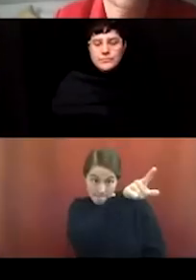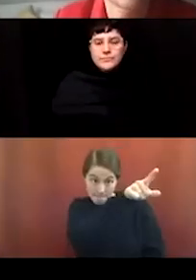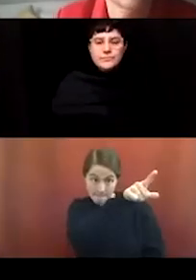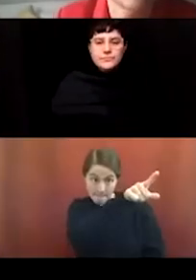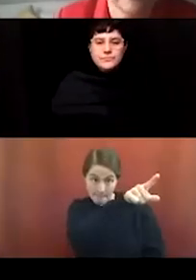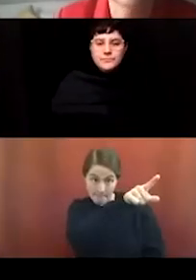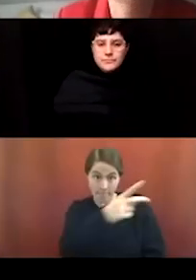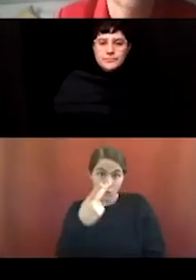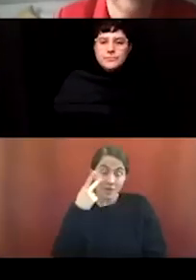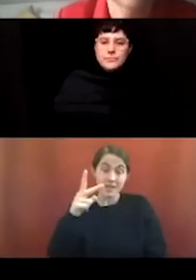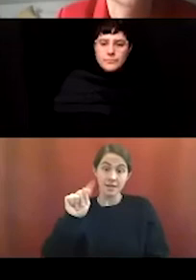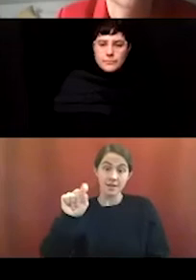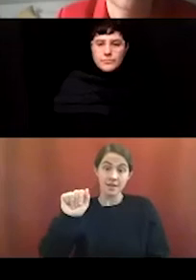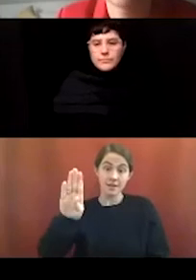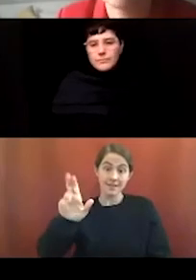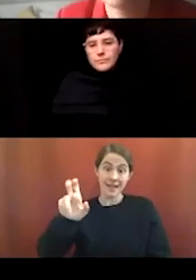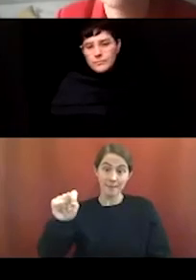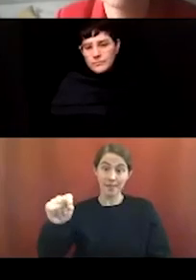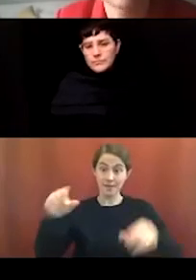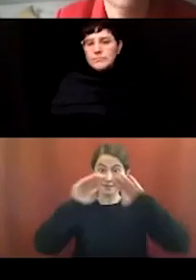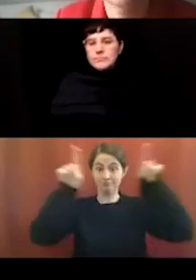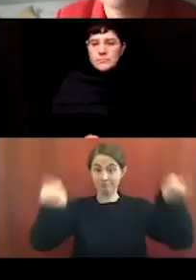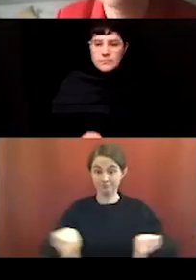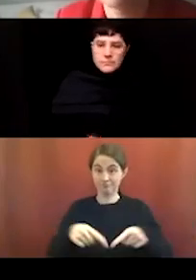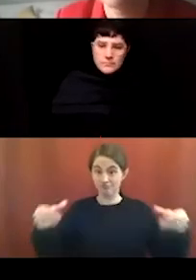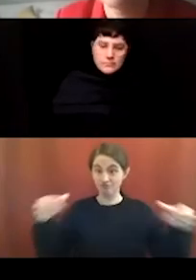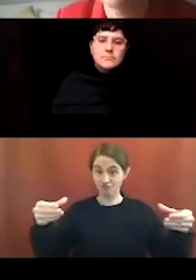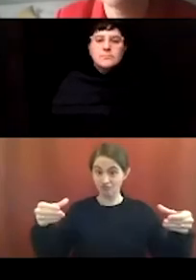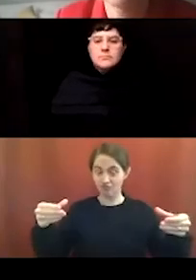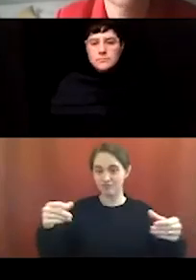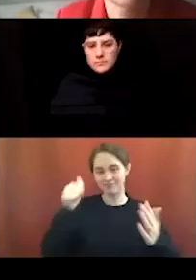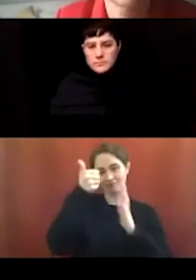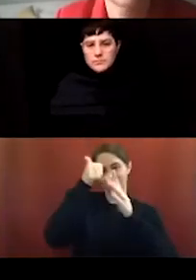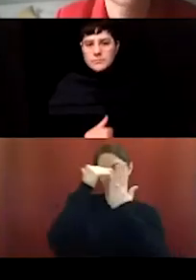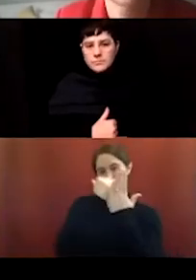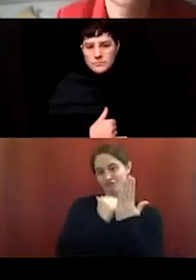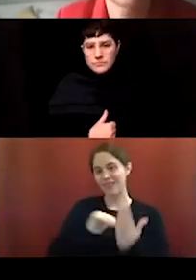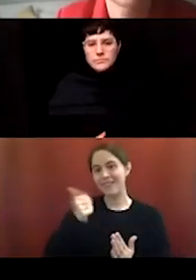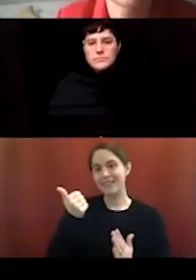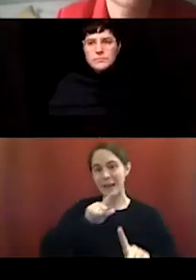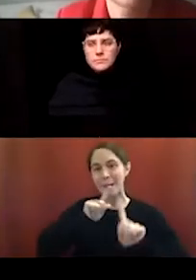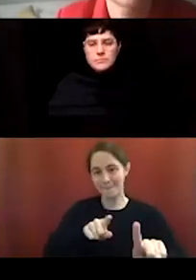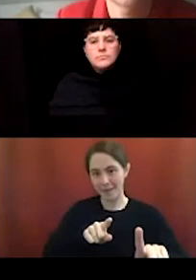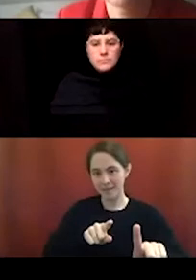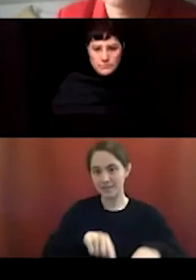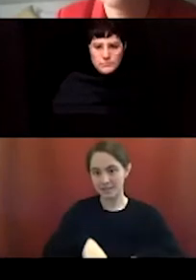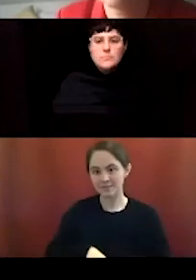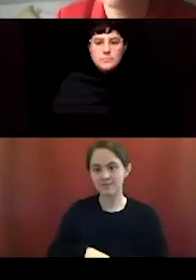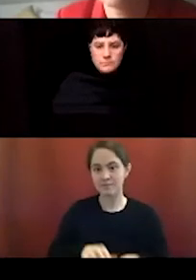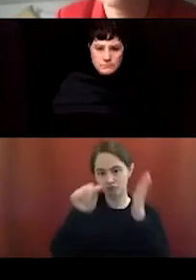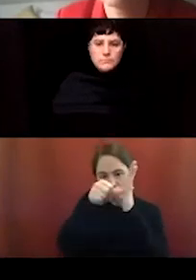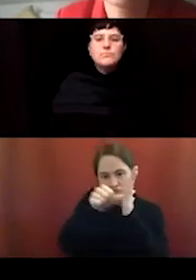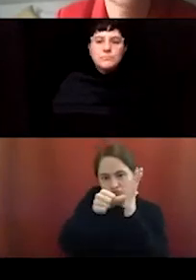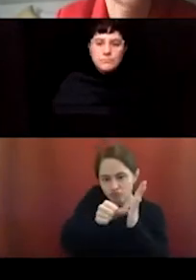the tablets, the Ten Commandments, and engraved, and that is for